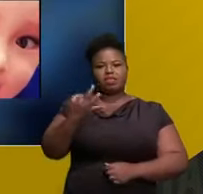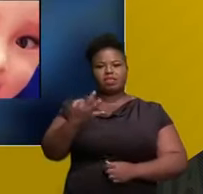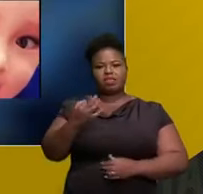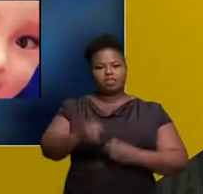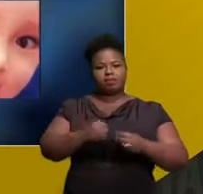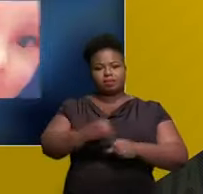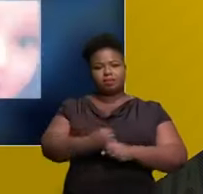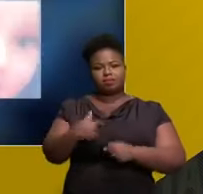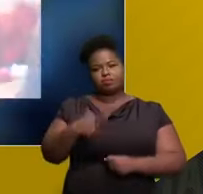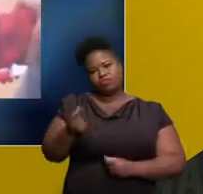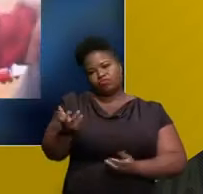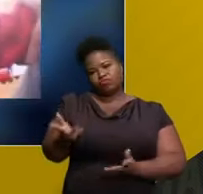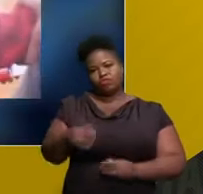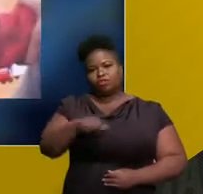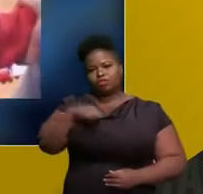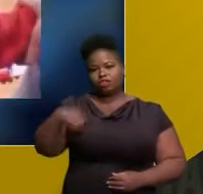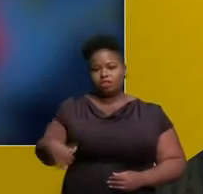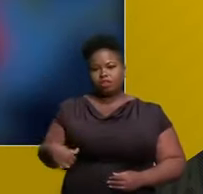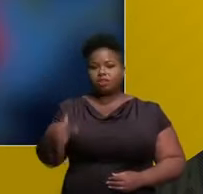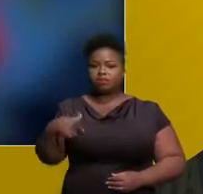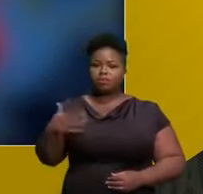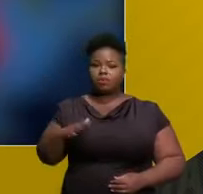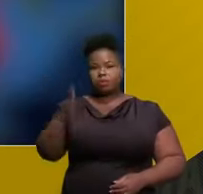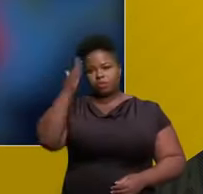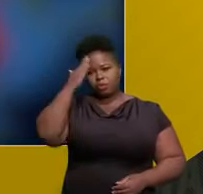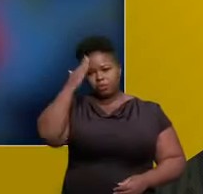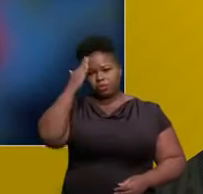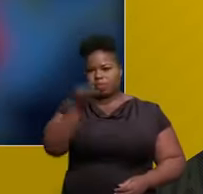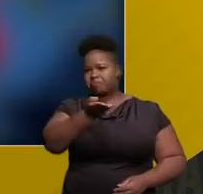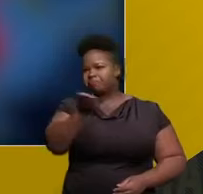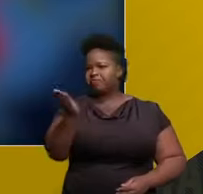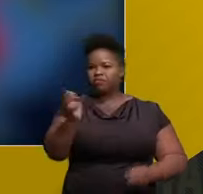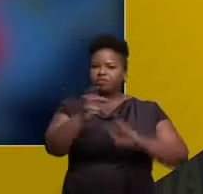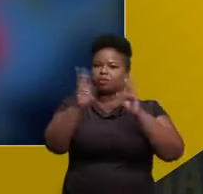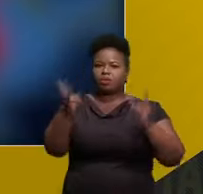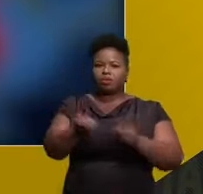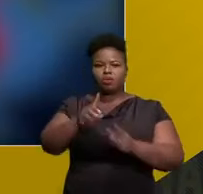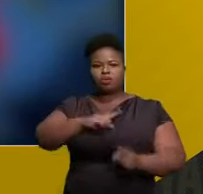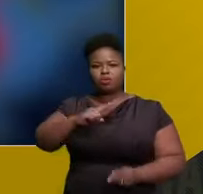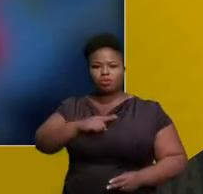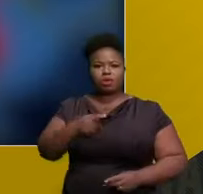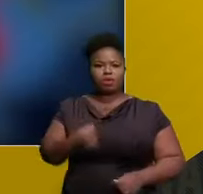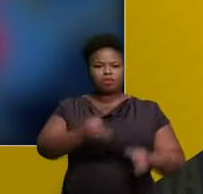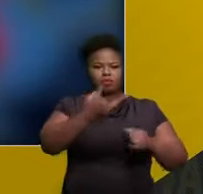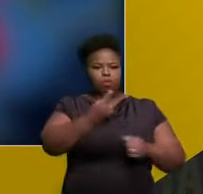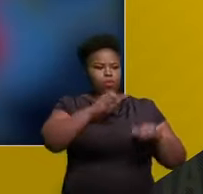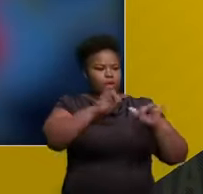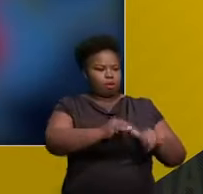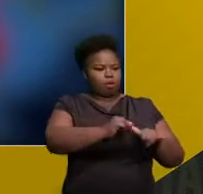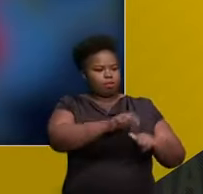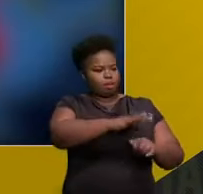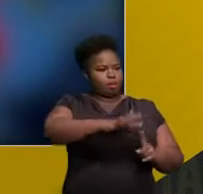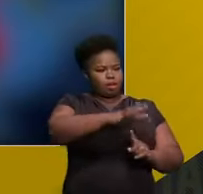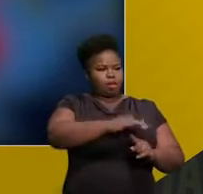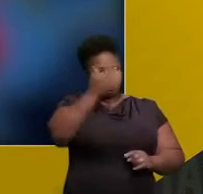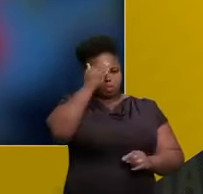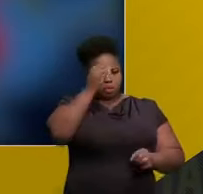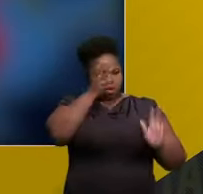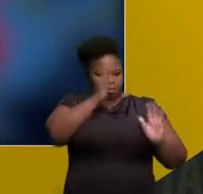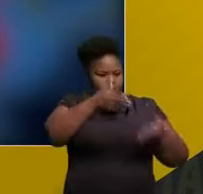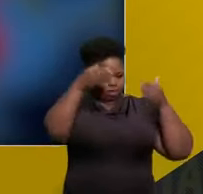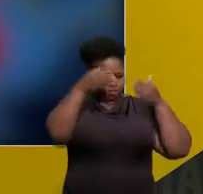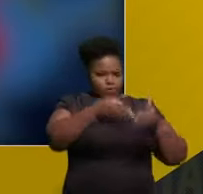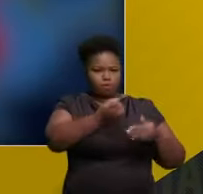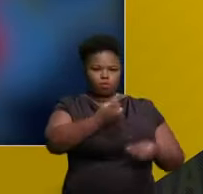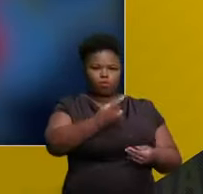that's what I do in China. And I wanted to know what's out there in the world, because if you stay in one place for too long, that's all you know. And